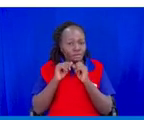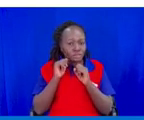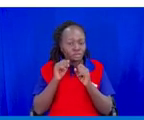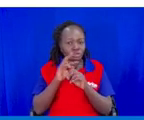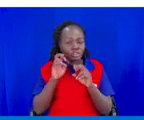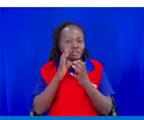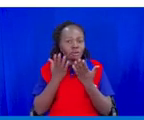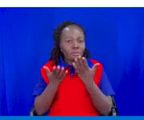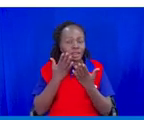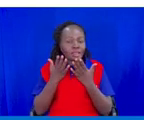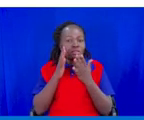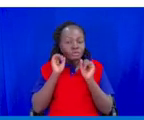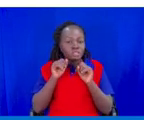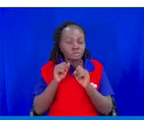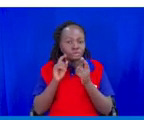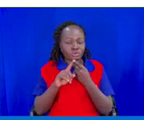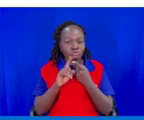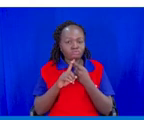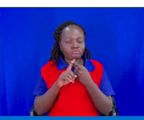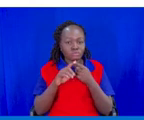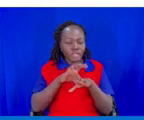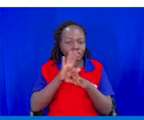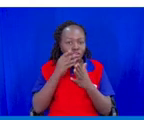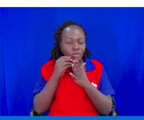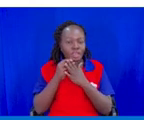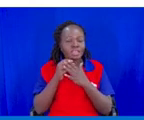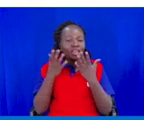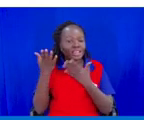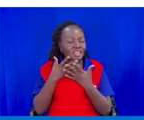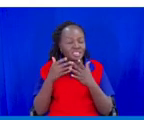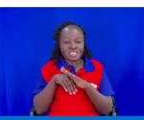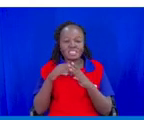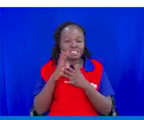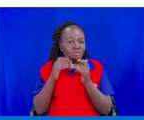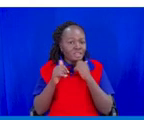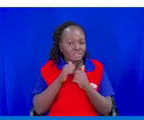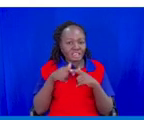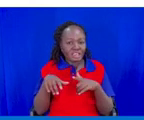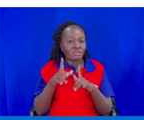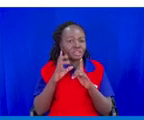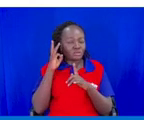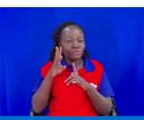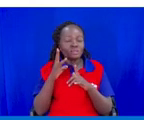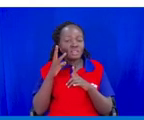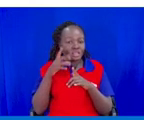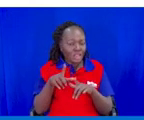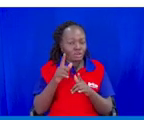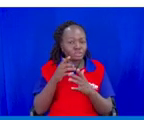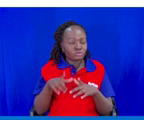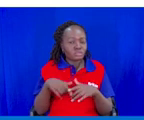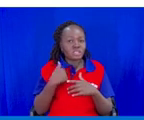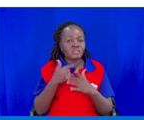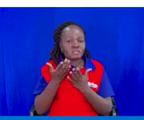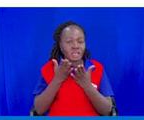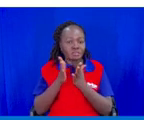your funds, you can change your PIN, you can engage in quite a number of activities that would allow you to self-serve and not have to visit our